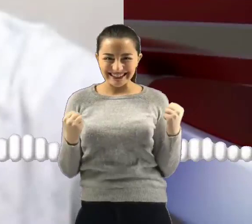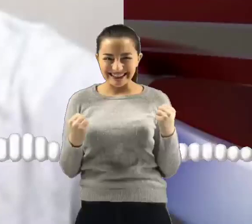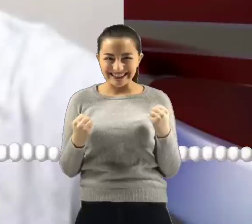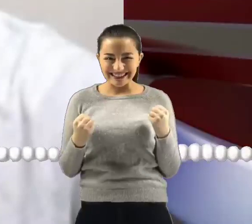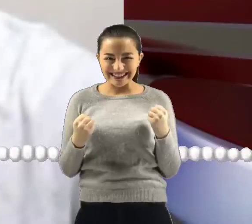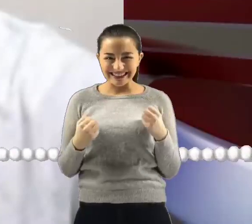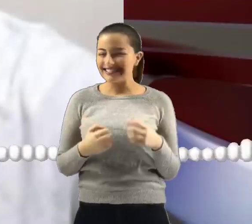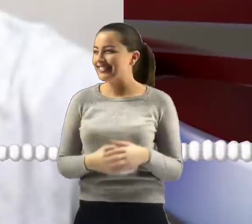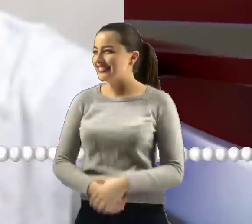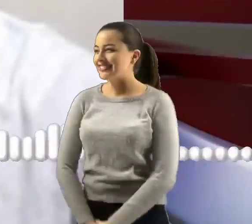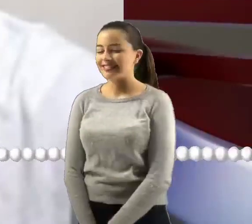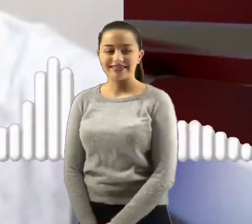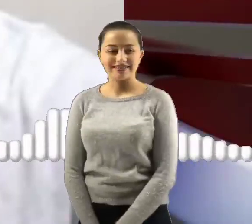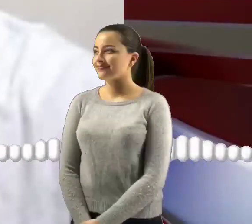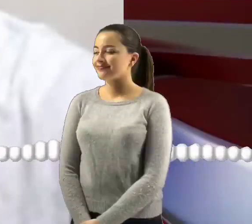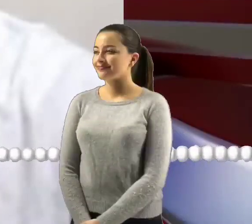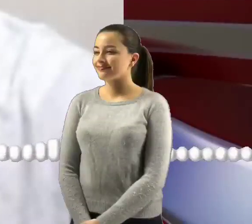Etu ọbụla ọ ga-esi dịrị ndị be anyị mma.